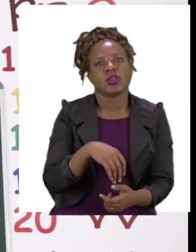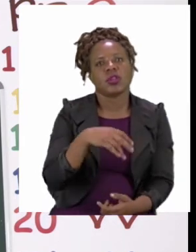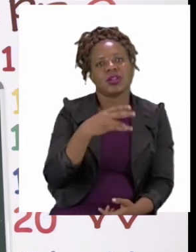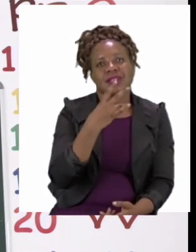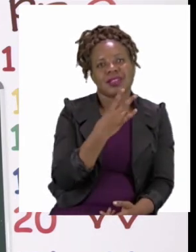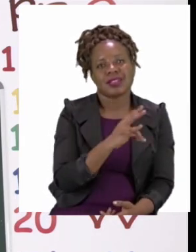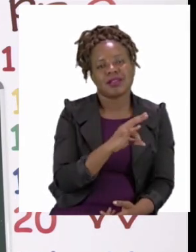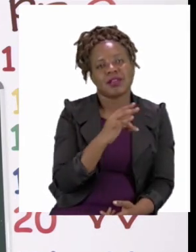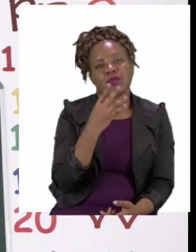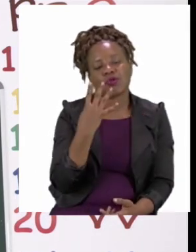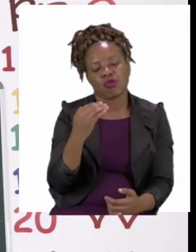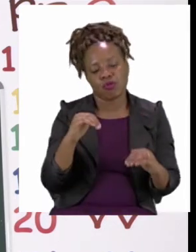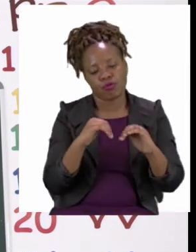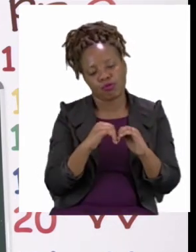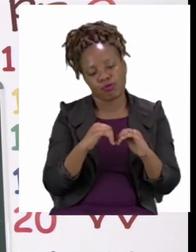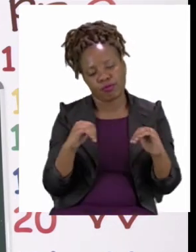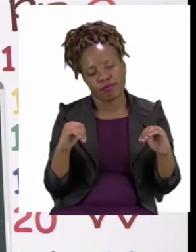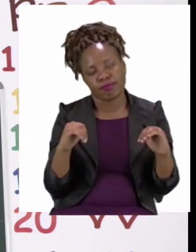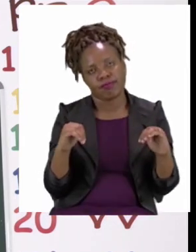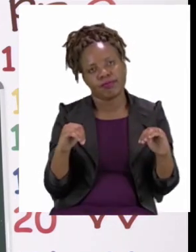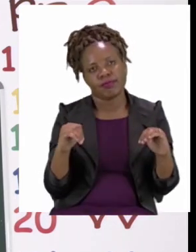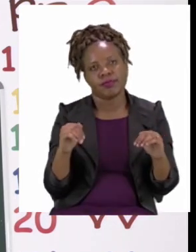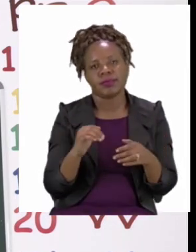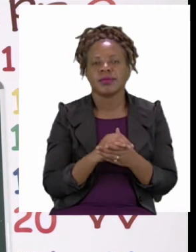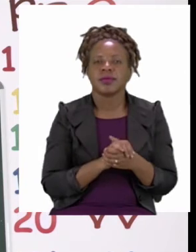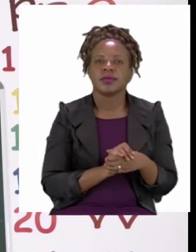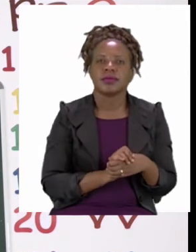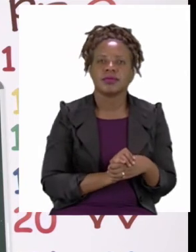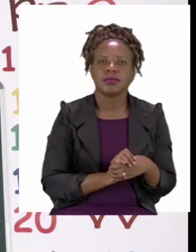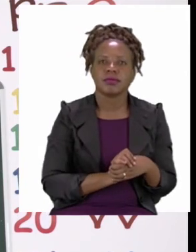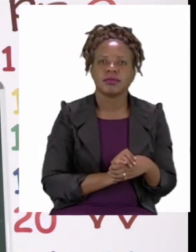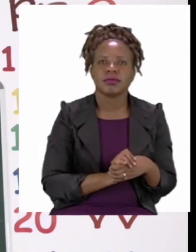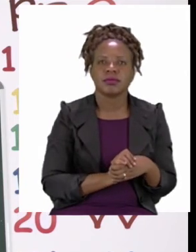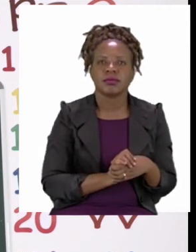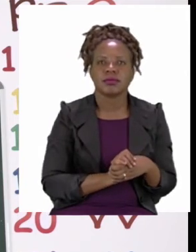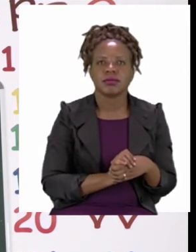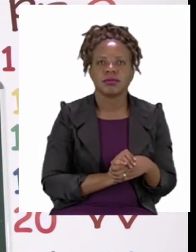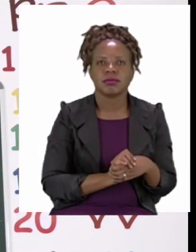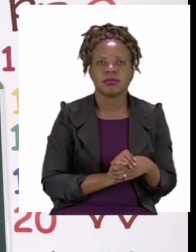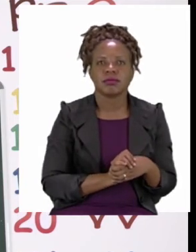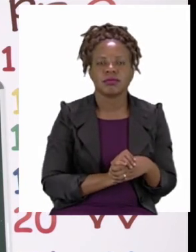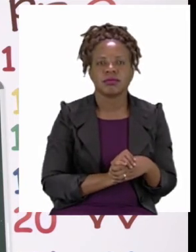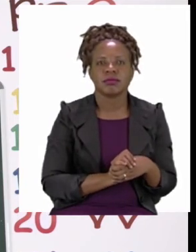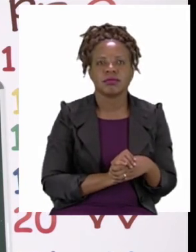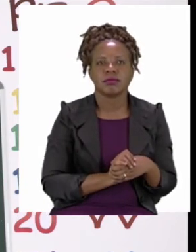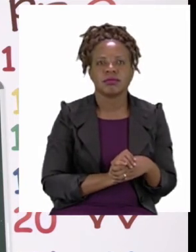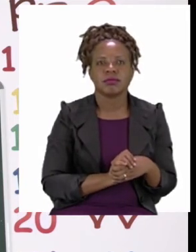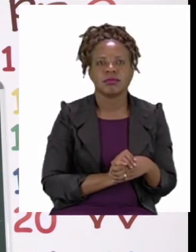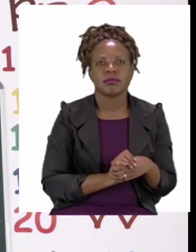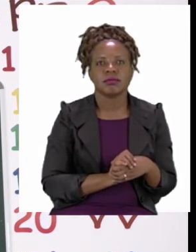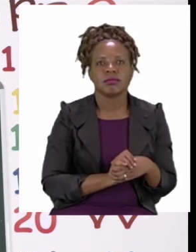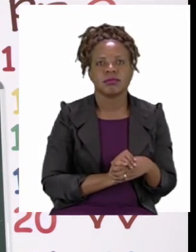down the number 74. Even when we say it, we can hear that we can break it